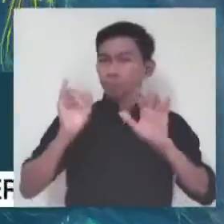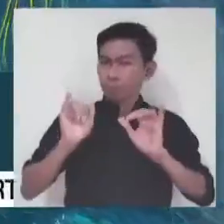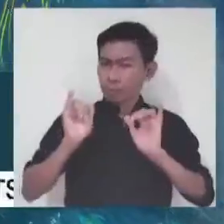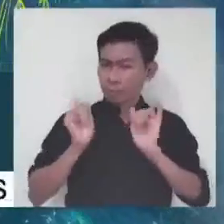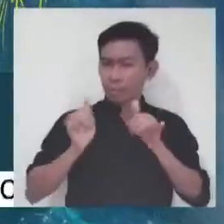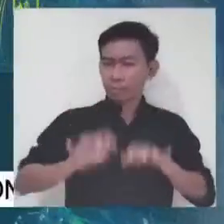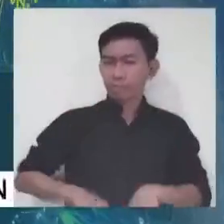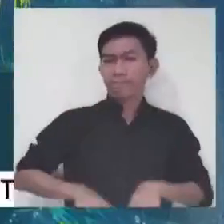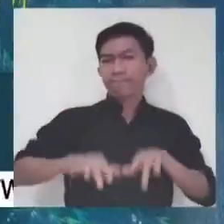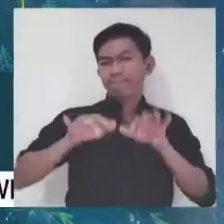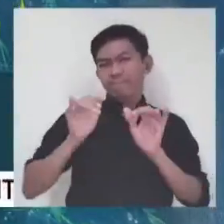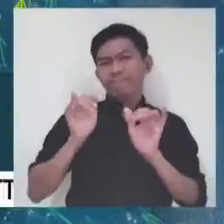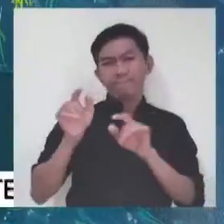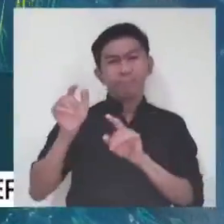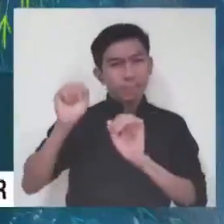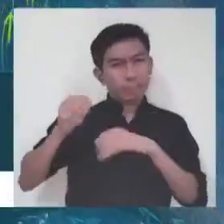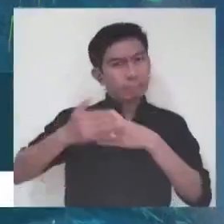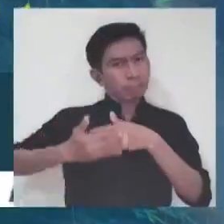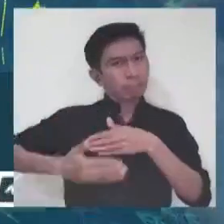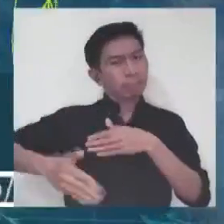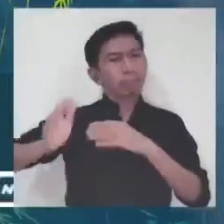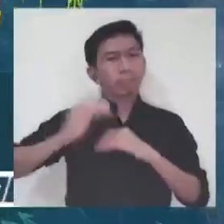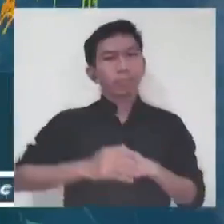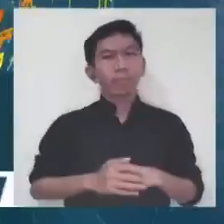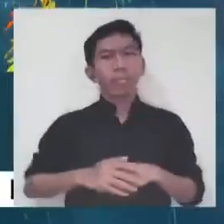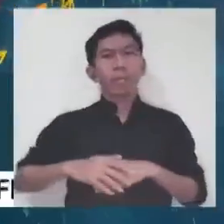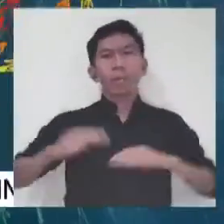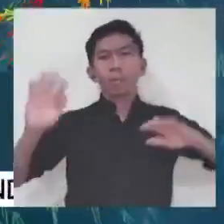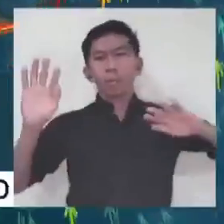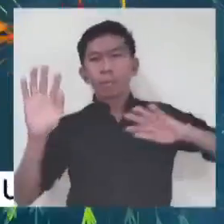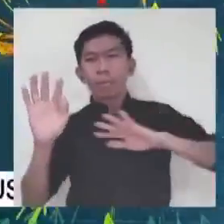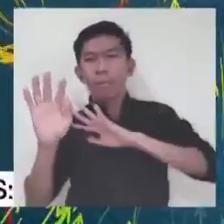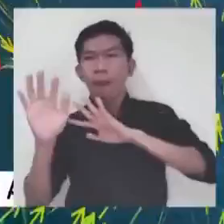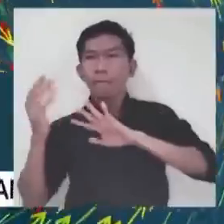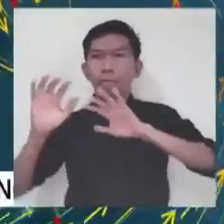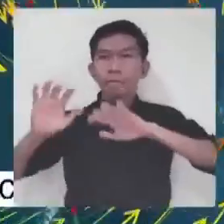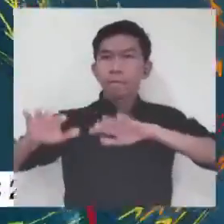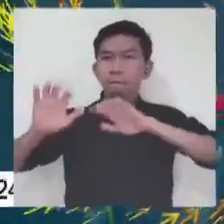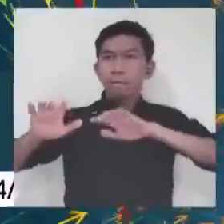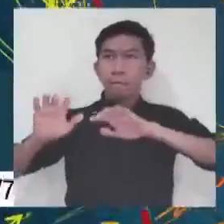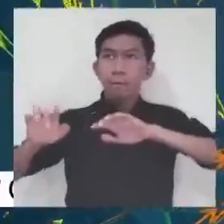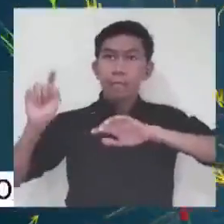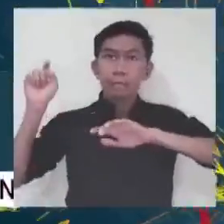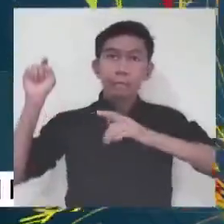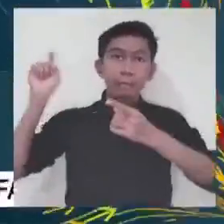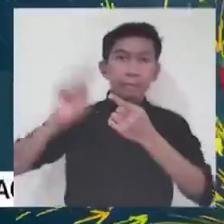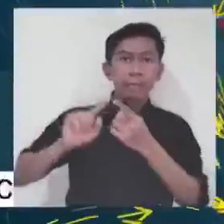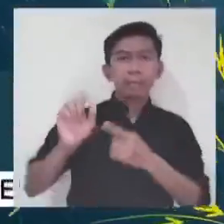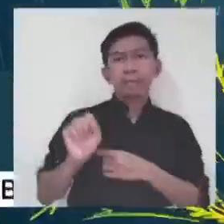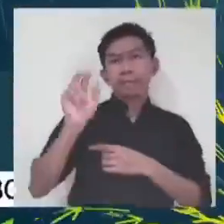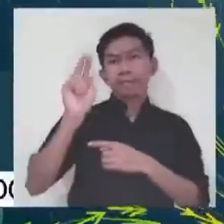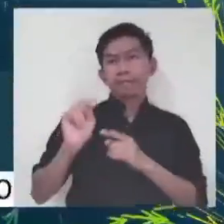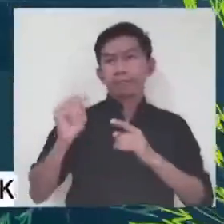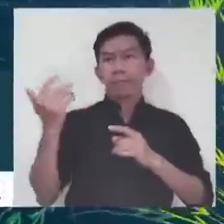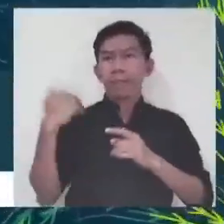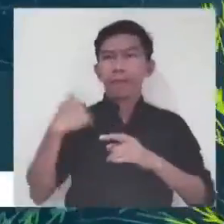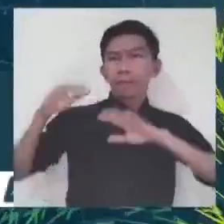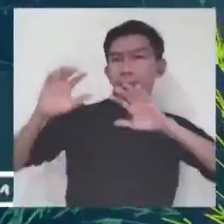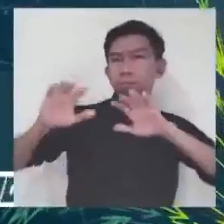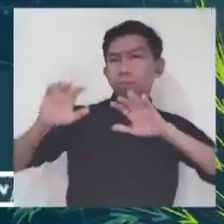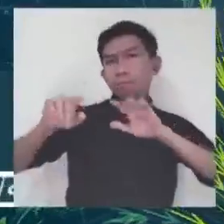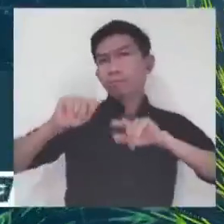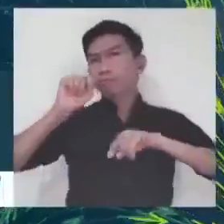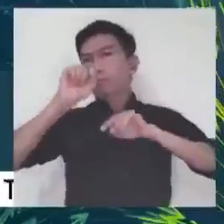these areas. Habagat will continue to affect Luzon and western Visayas until this weekend, and gusty conditions and scattered monsoon rains